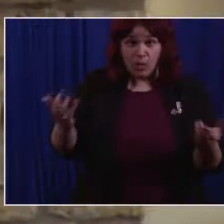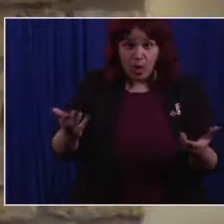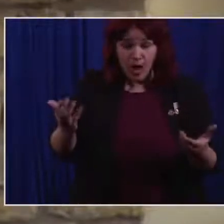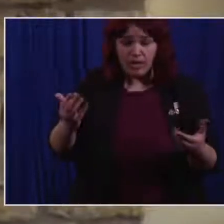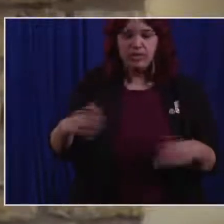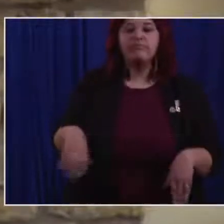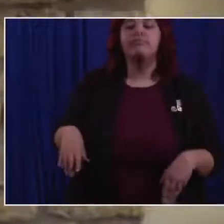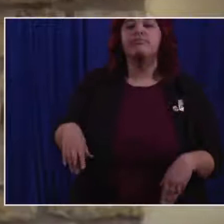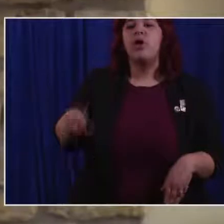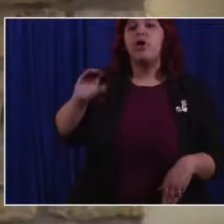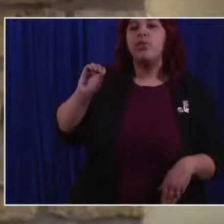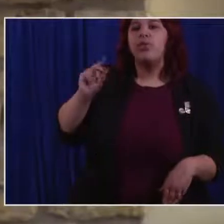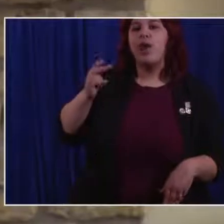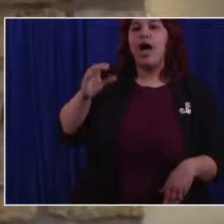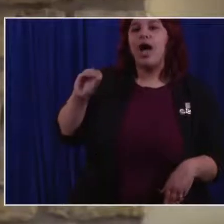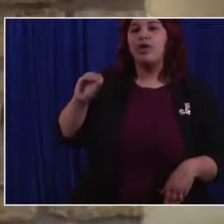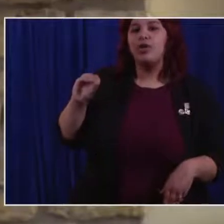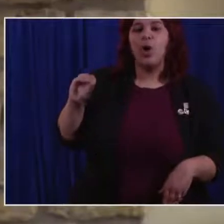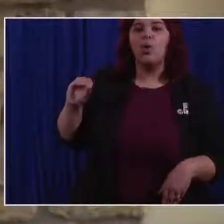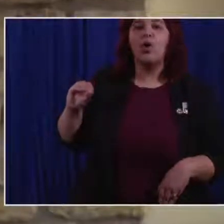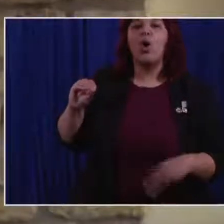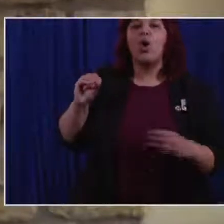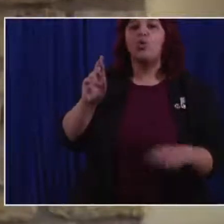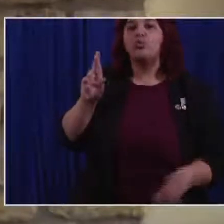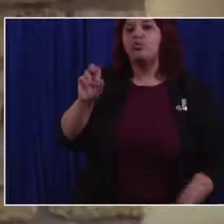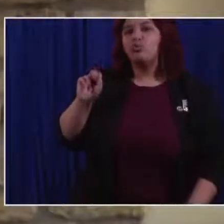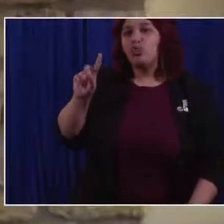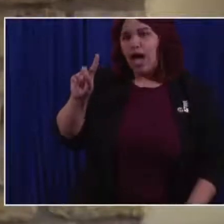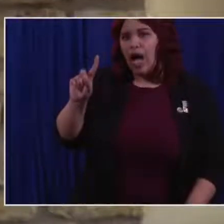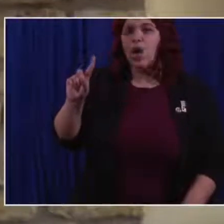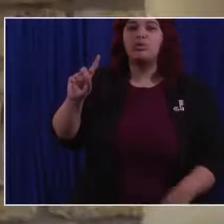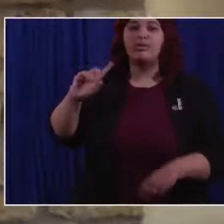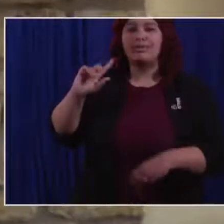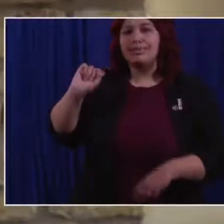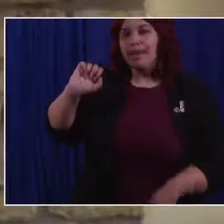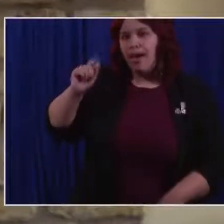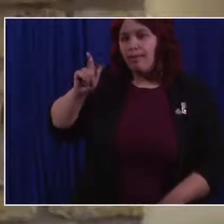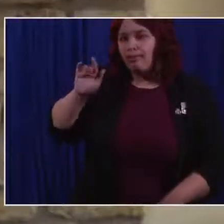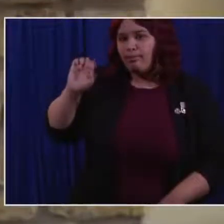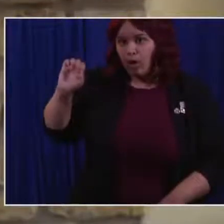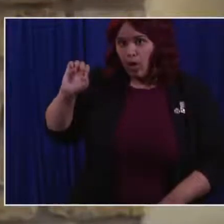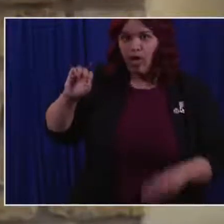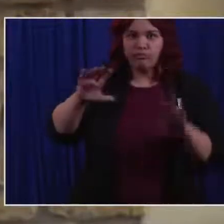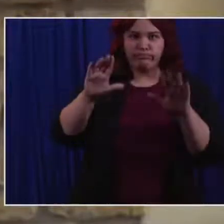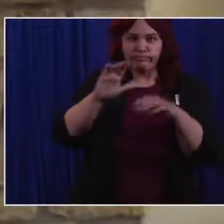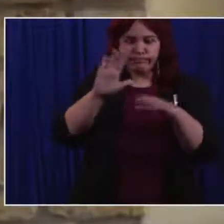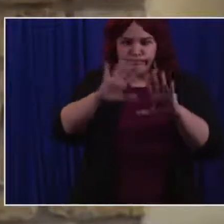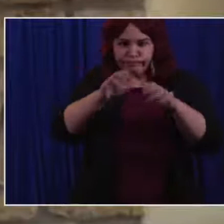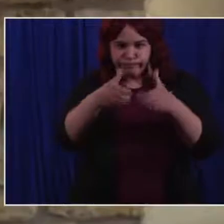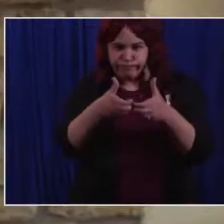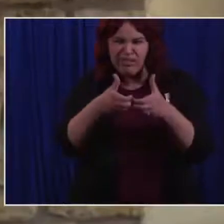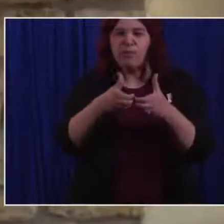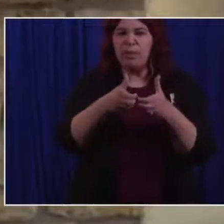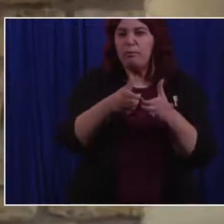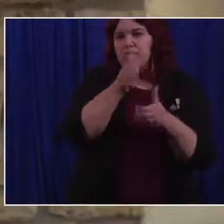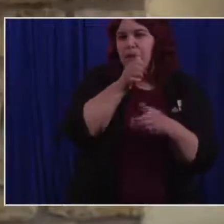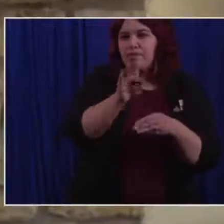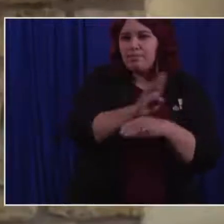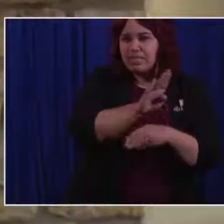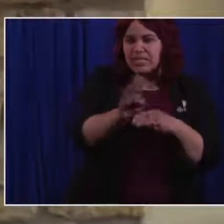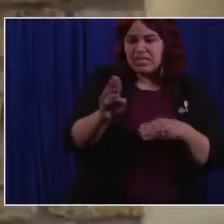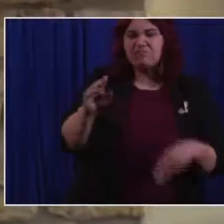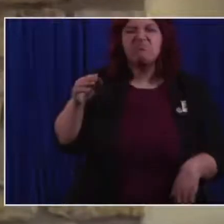Teaberry and his team, we asked for their assistance in connecting the Department of Jobs and Family Services with private sector partners